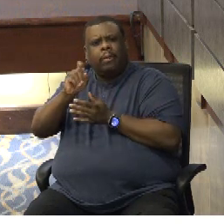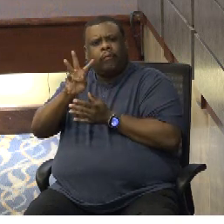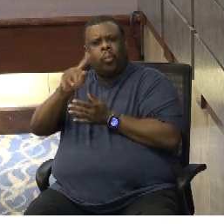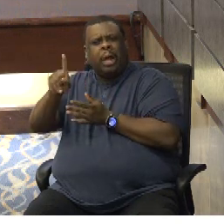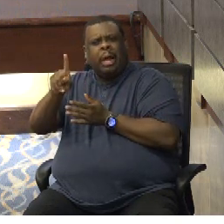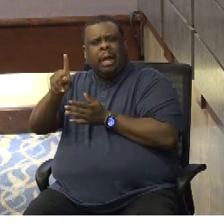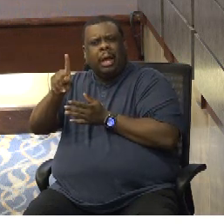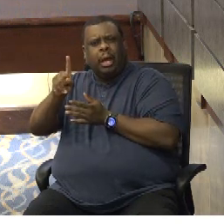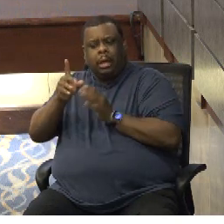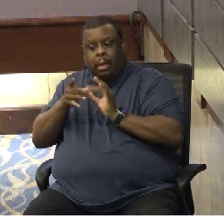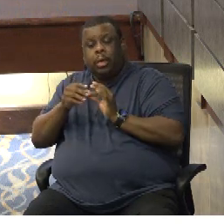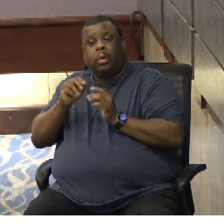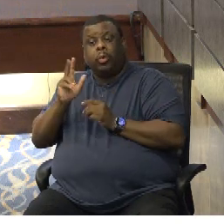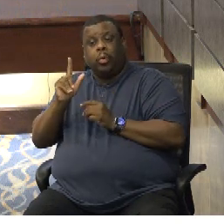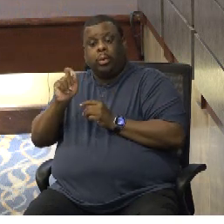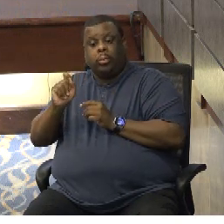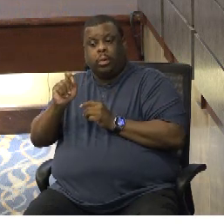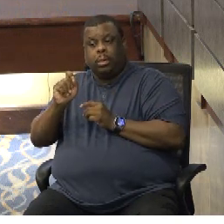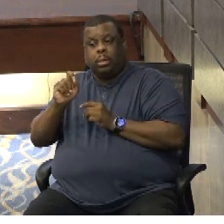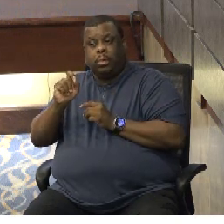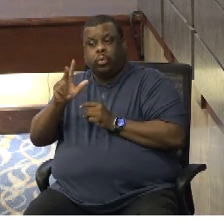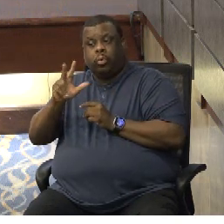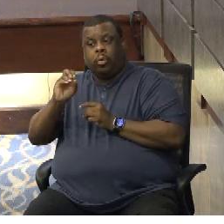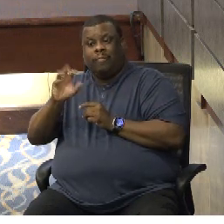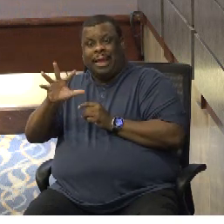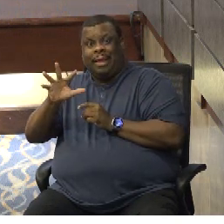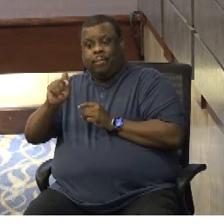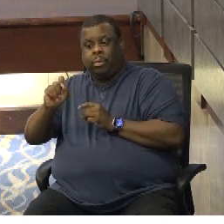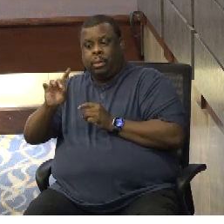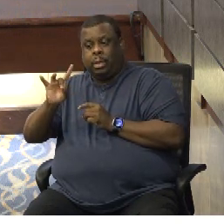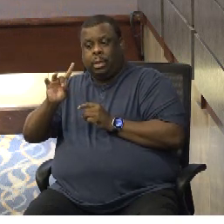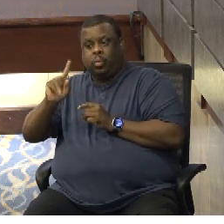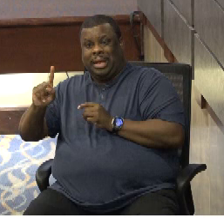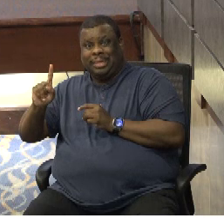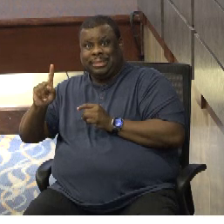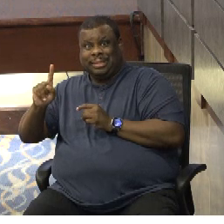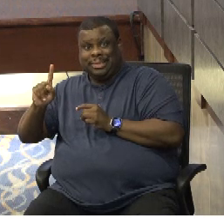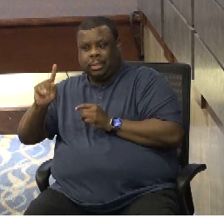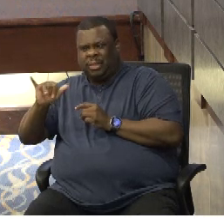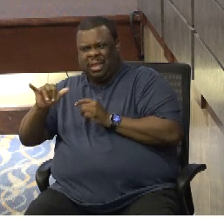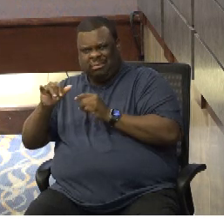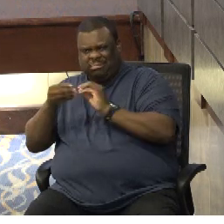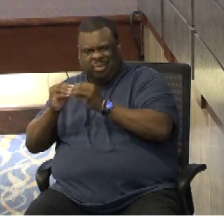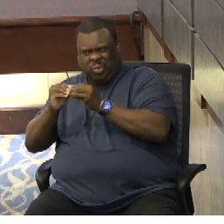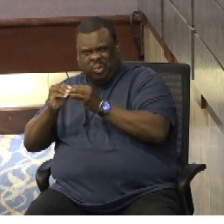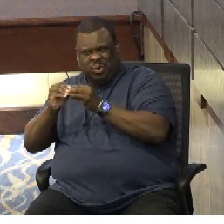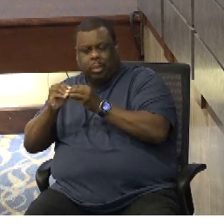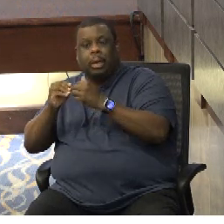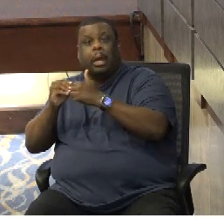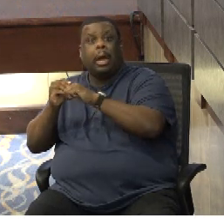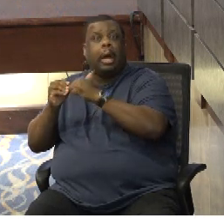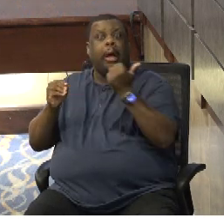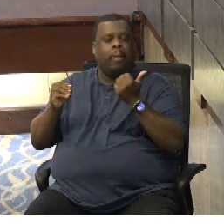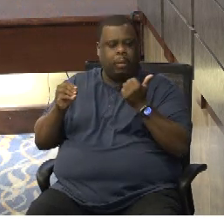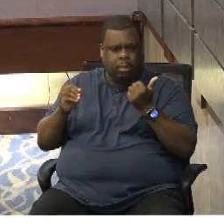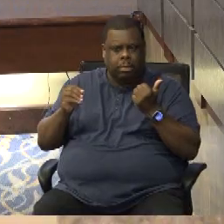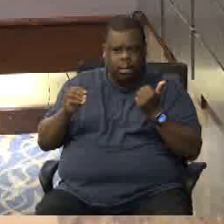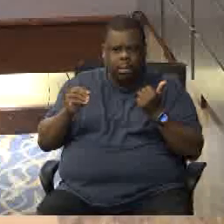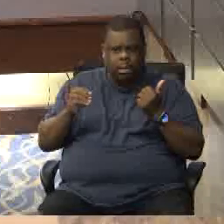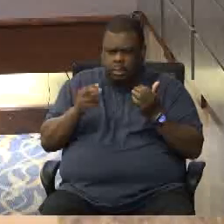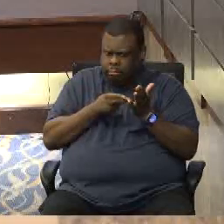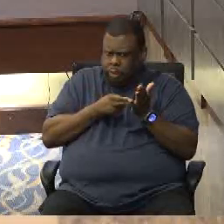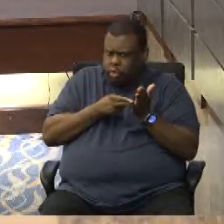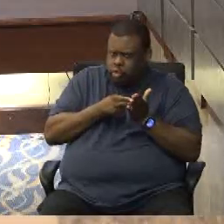141, where we're showing the 20,305,841, and that's the top number. And the big one in there that I think we all want to make